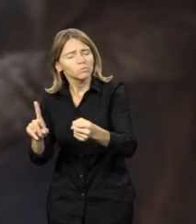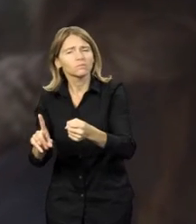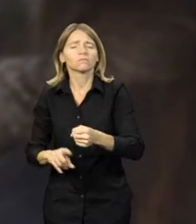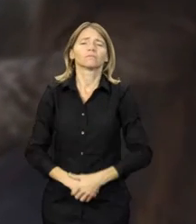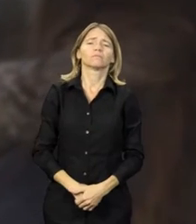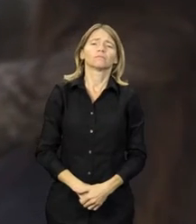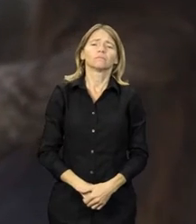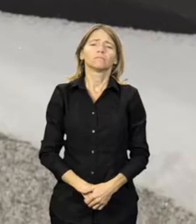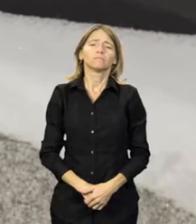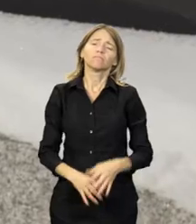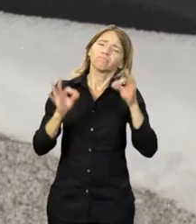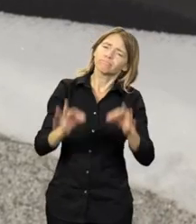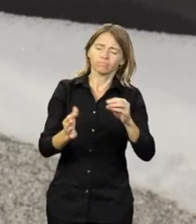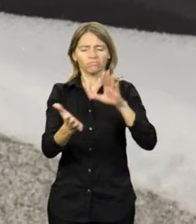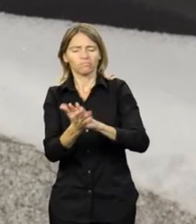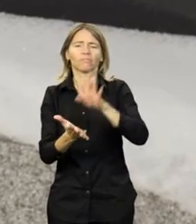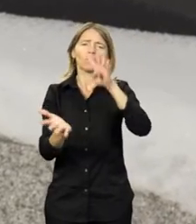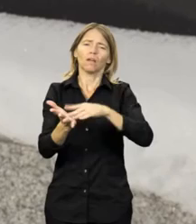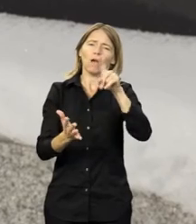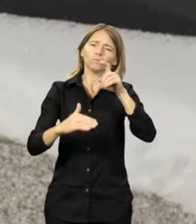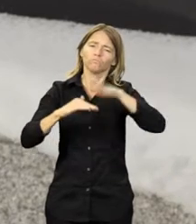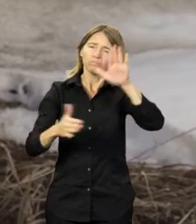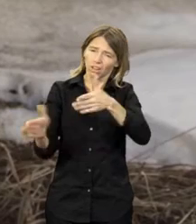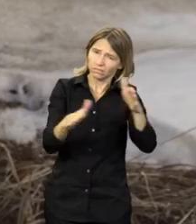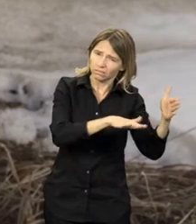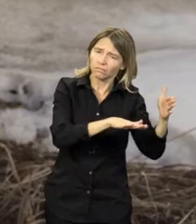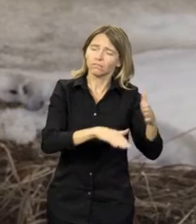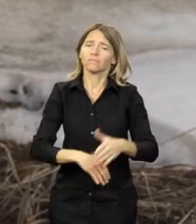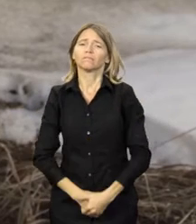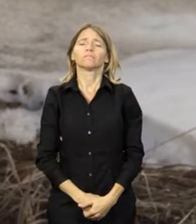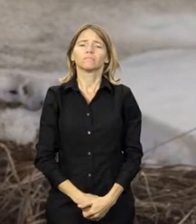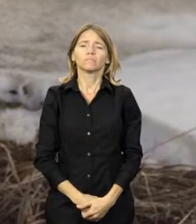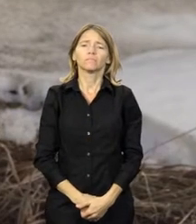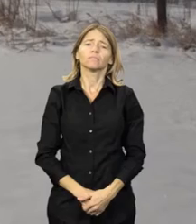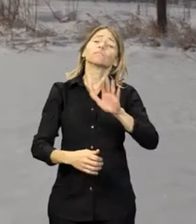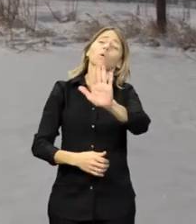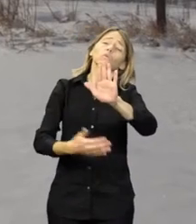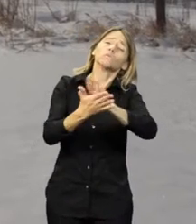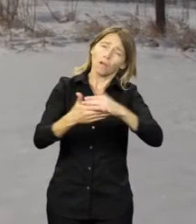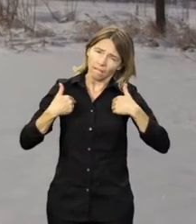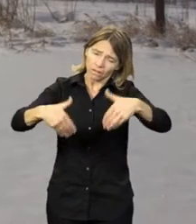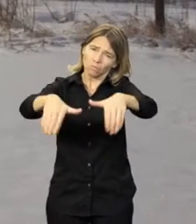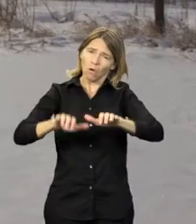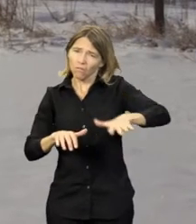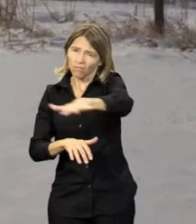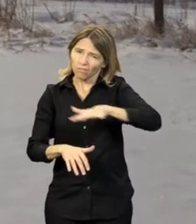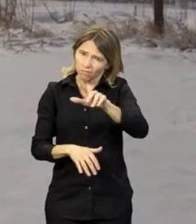undernourished, neglected, and often abused. There were more than 4,100 confirmed